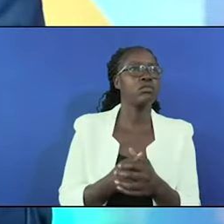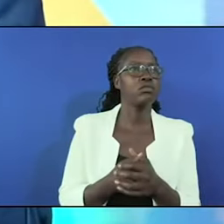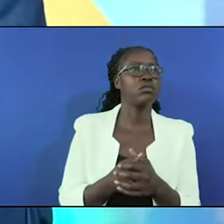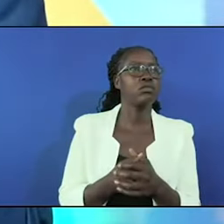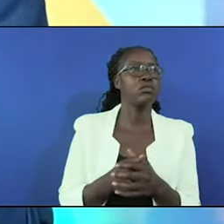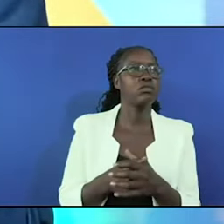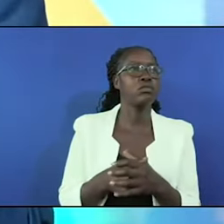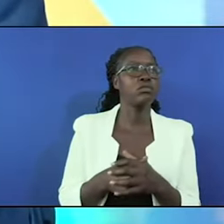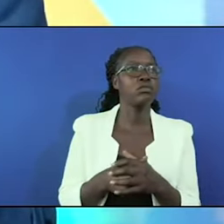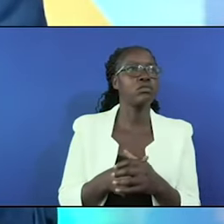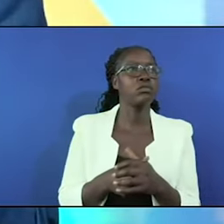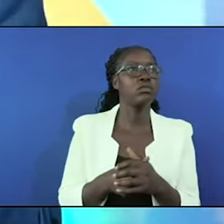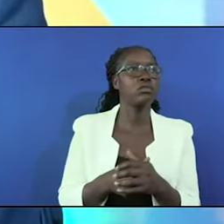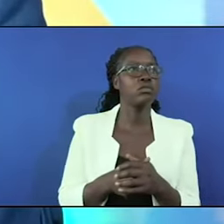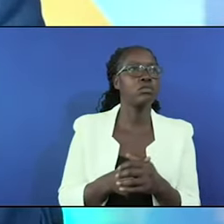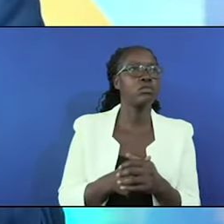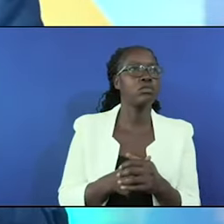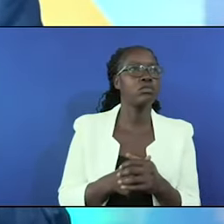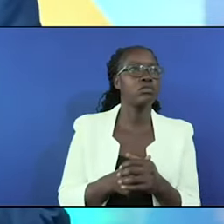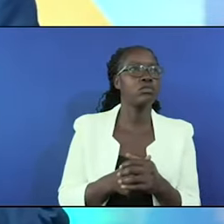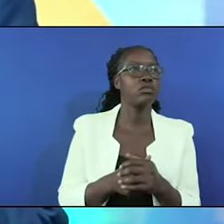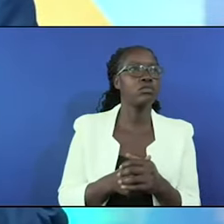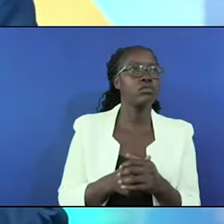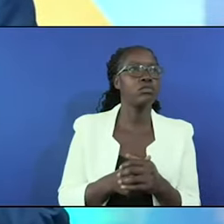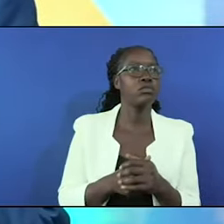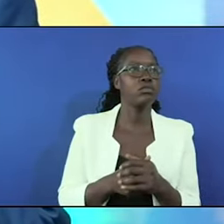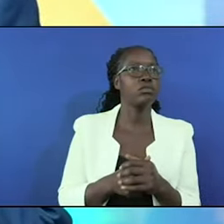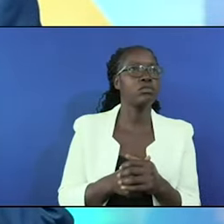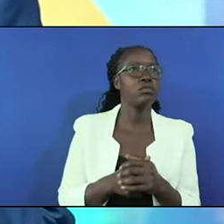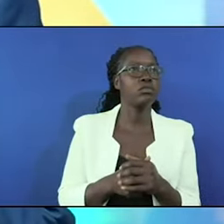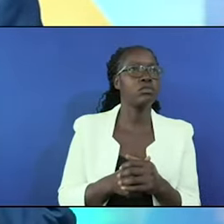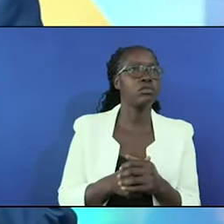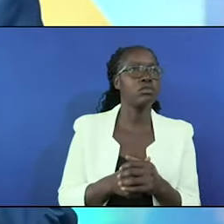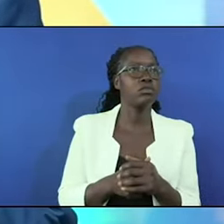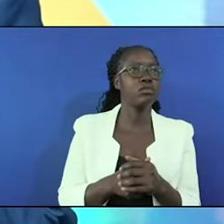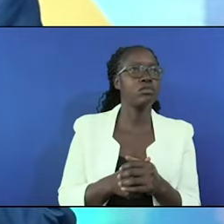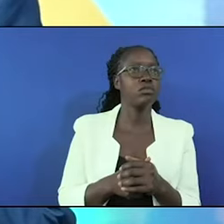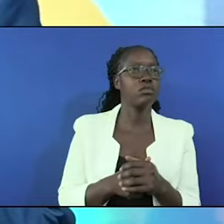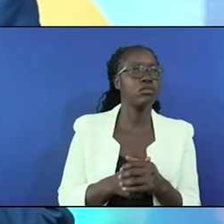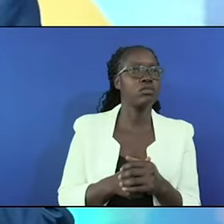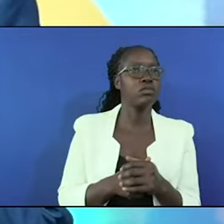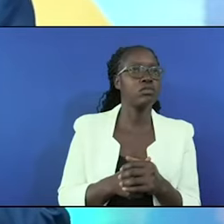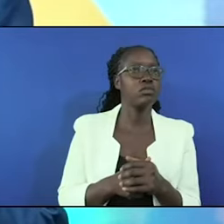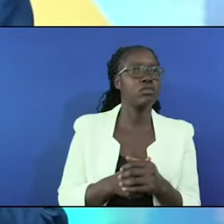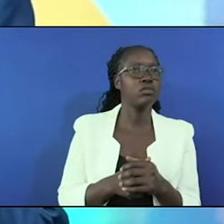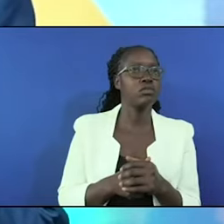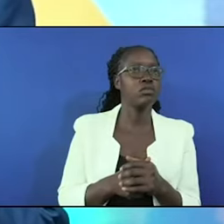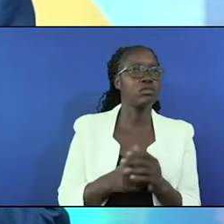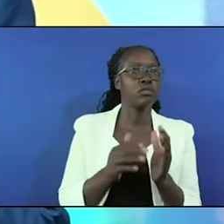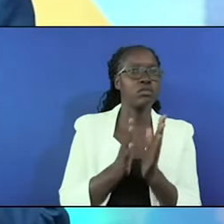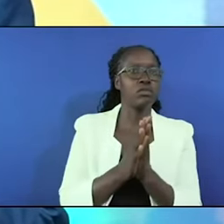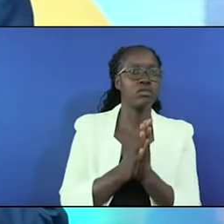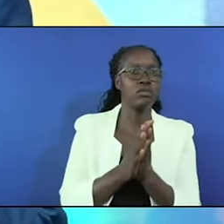they don't want to be blessed. Okay. Now, I want to pray for these people if you allow me